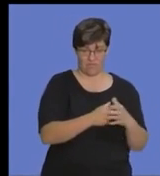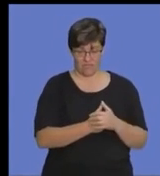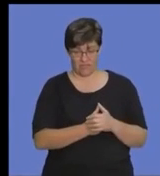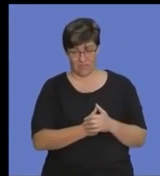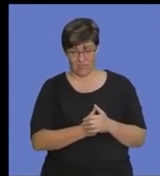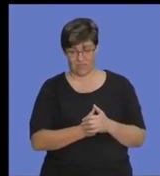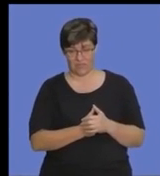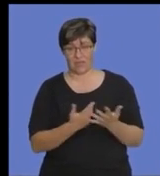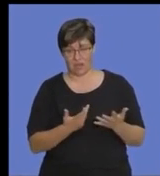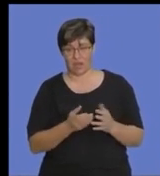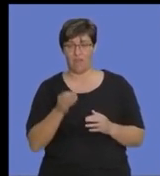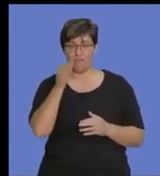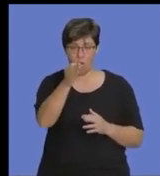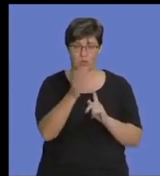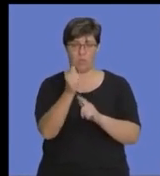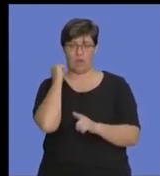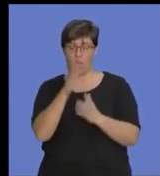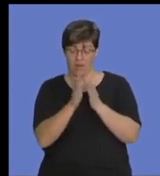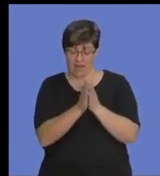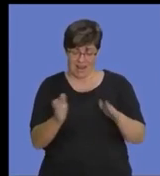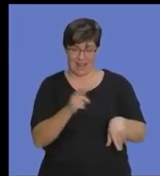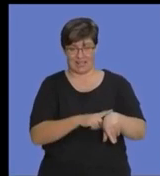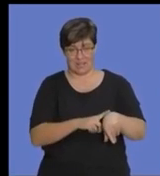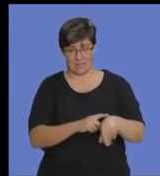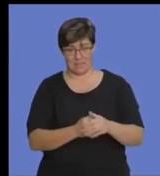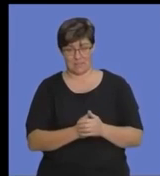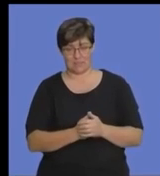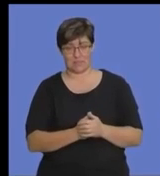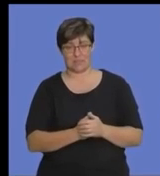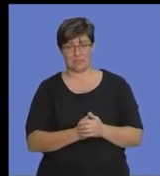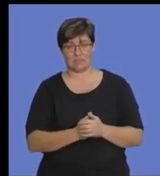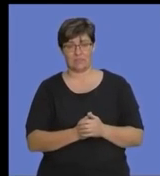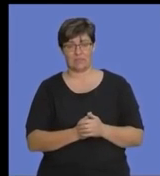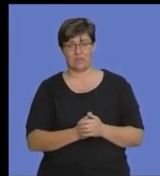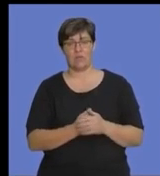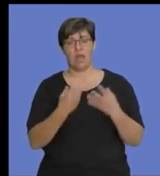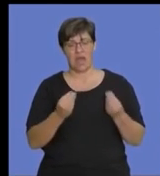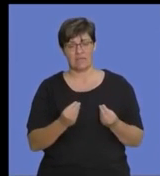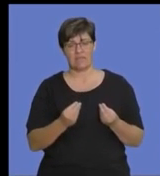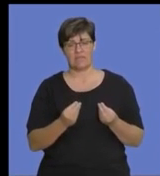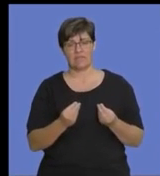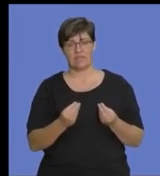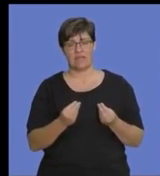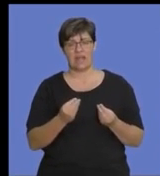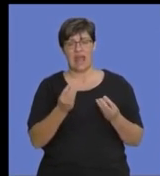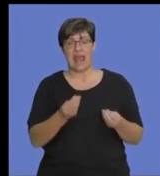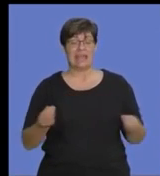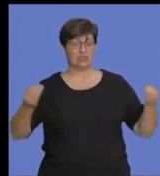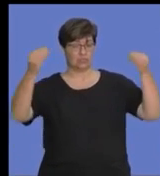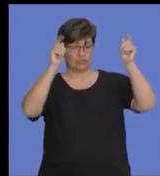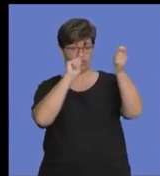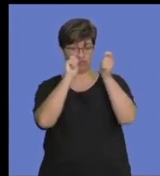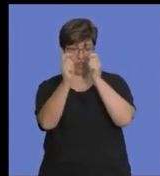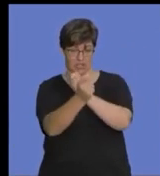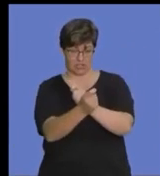backwards and moving forward on a timeline. Now, we have what we call a change in interest rate